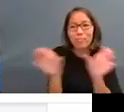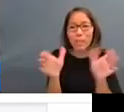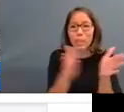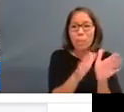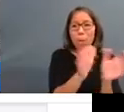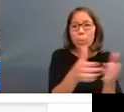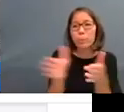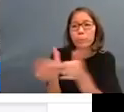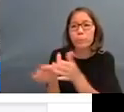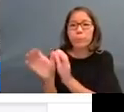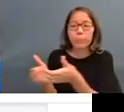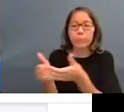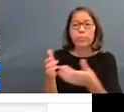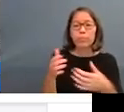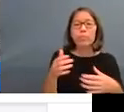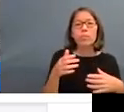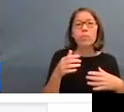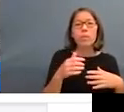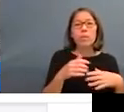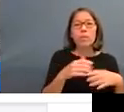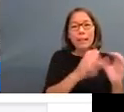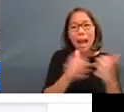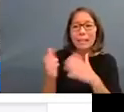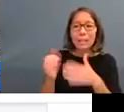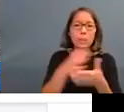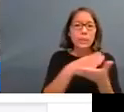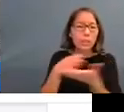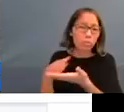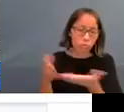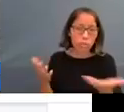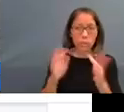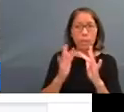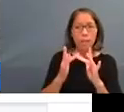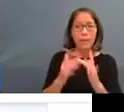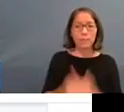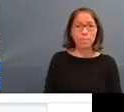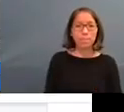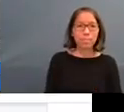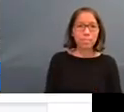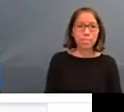group sections or classes, so to speak, virtually.